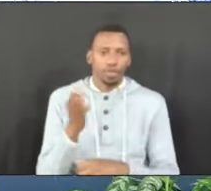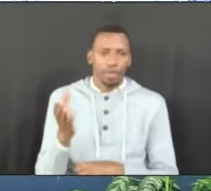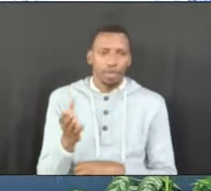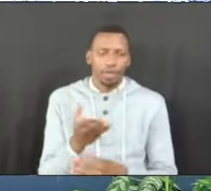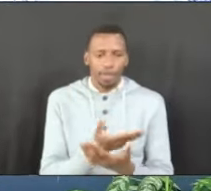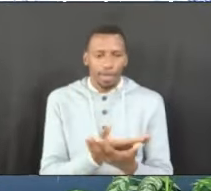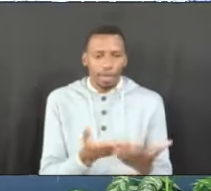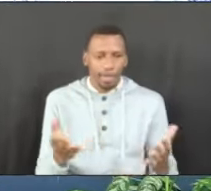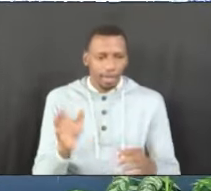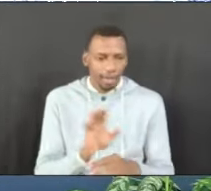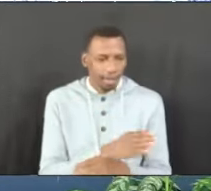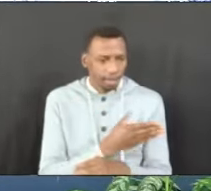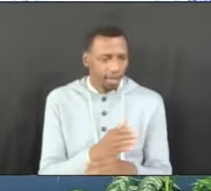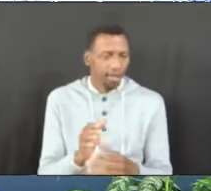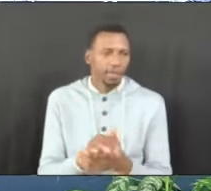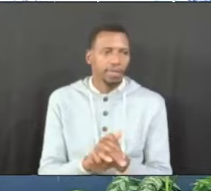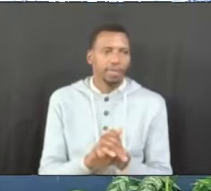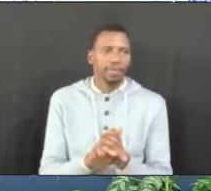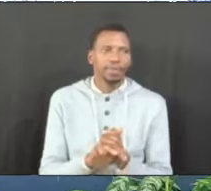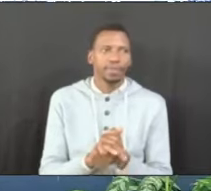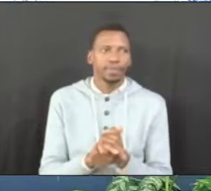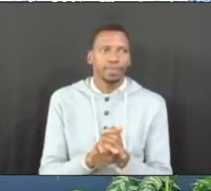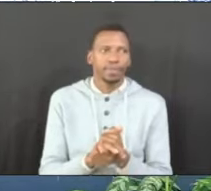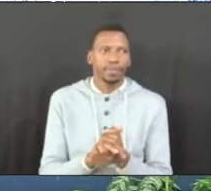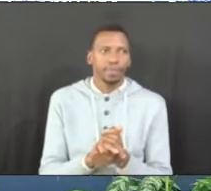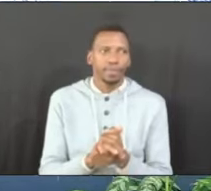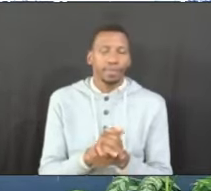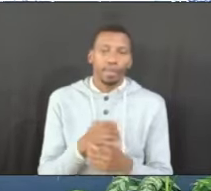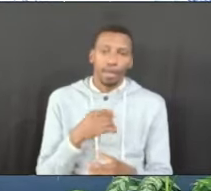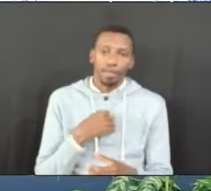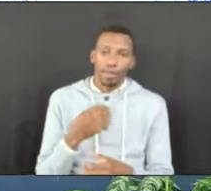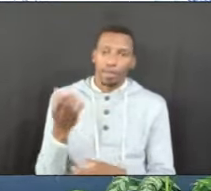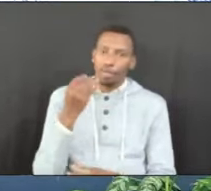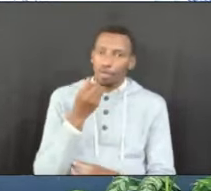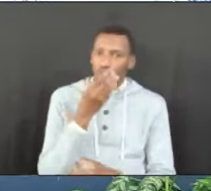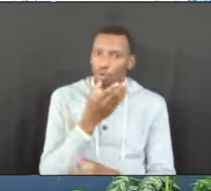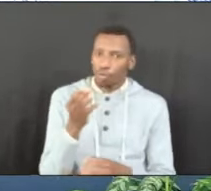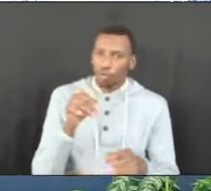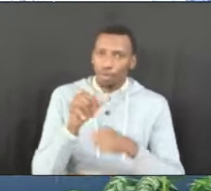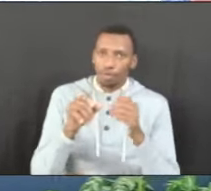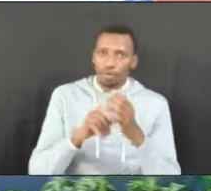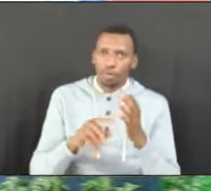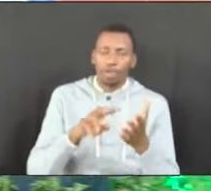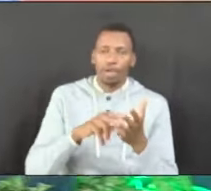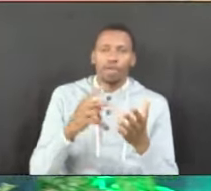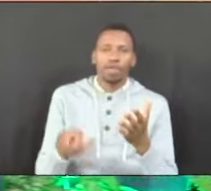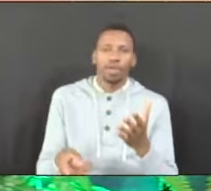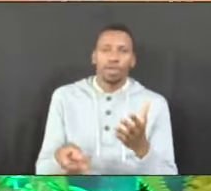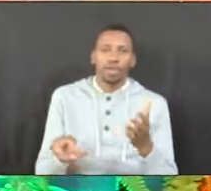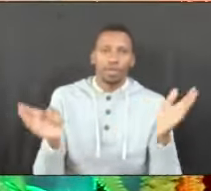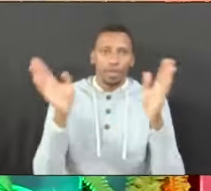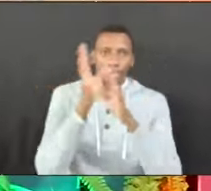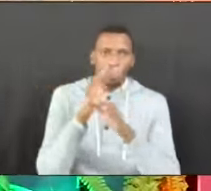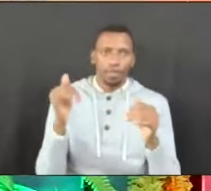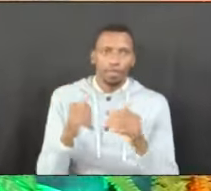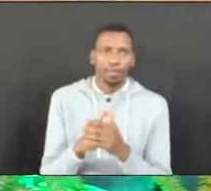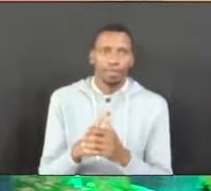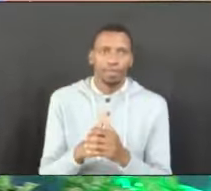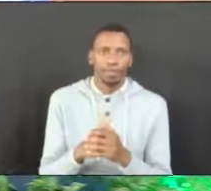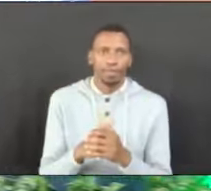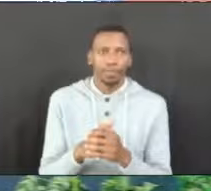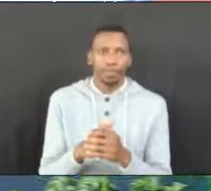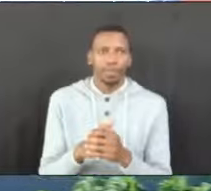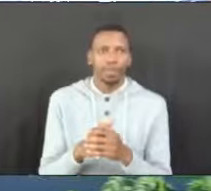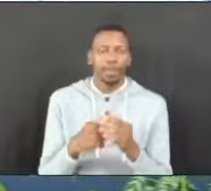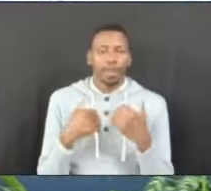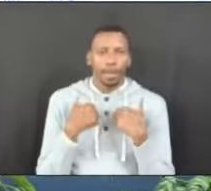sung that song. I told you about falling down in heaven. Let's see what happens next. There's